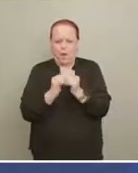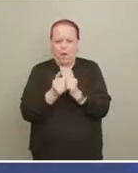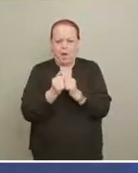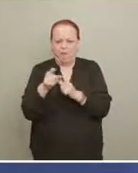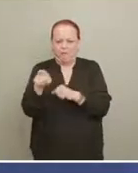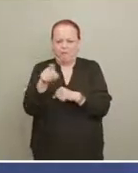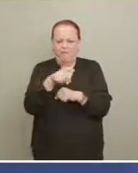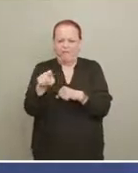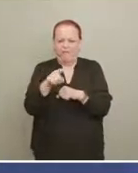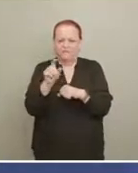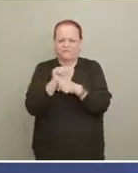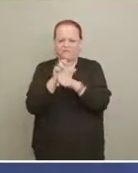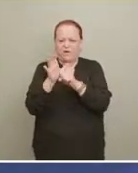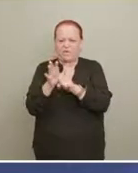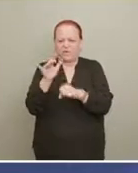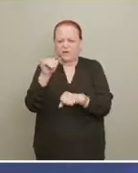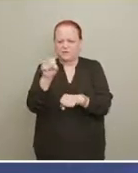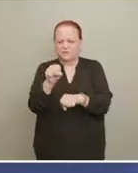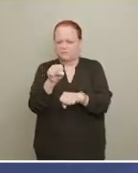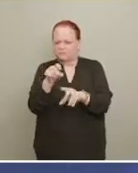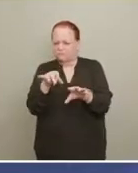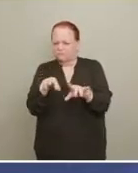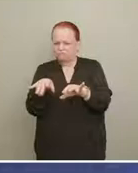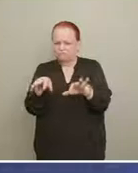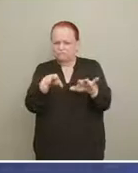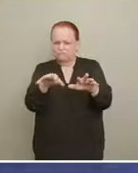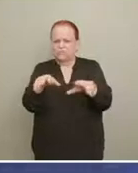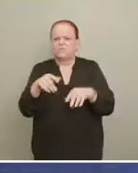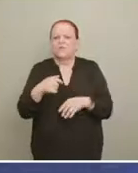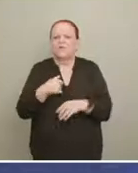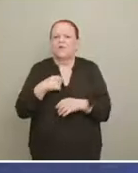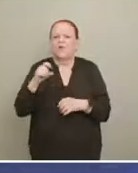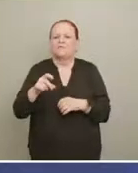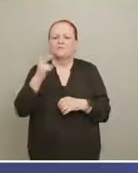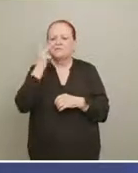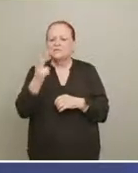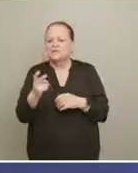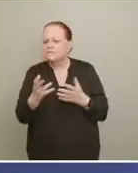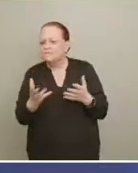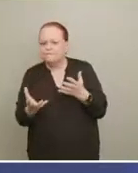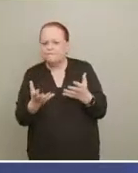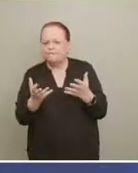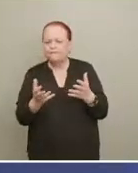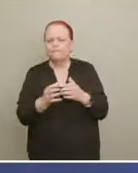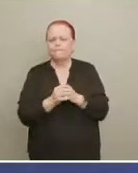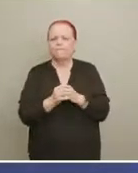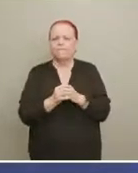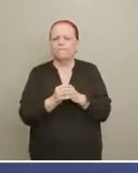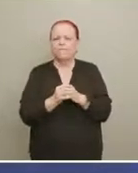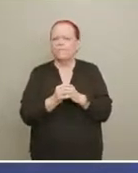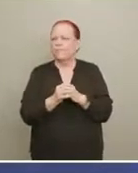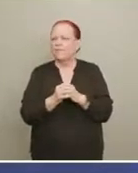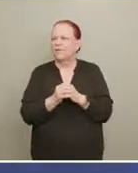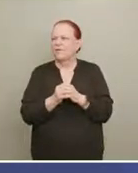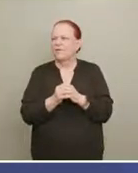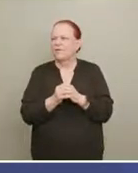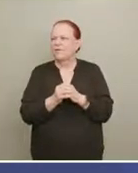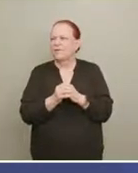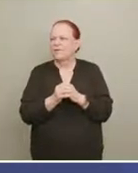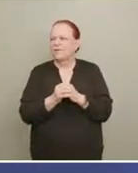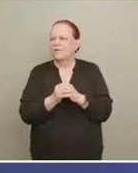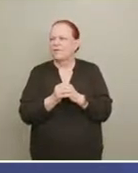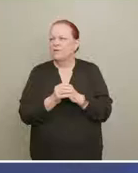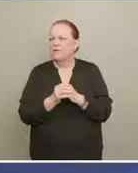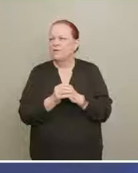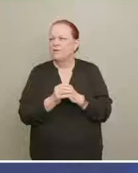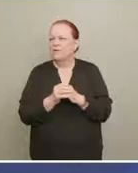surge will come. And people will say, well, how high, how strong is that surge? I would beg you not to look at how high or how strong is the surge, but